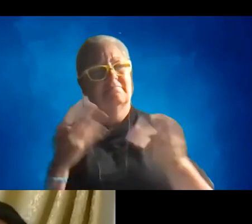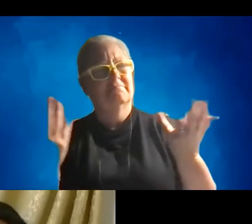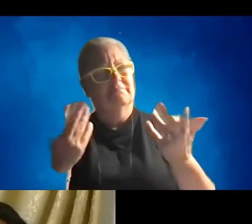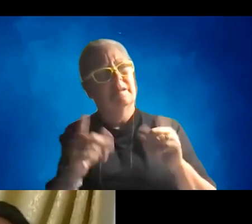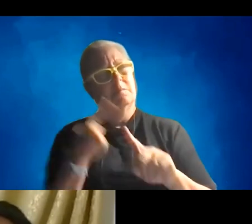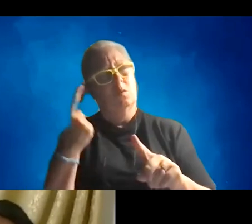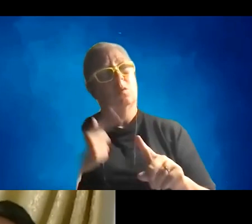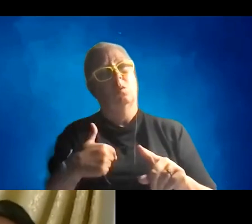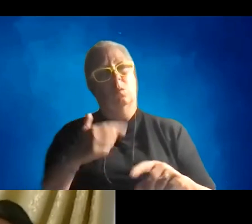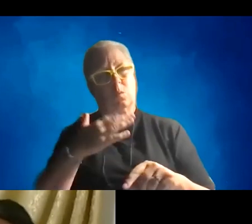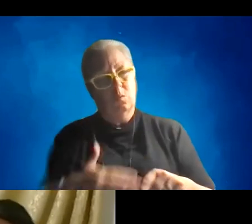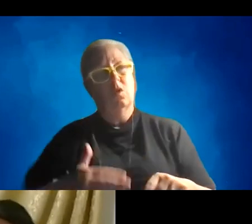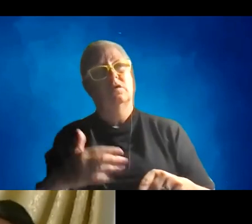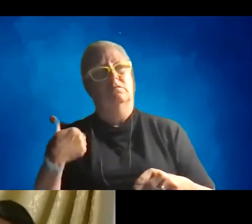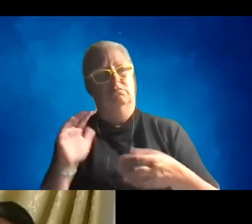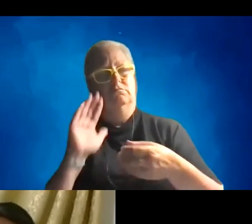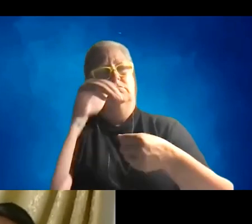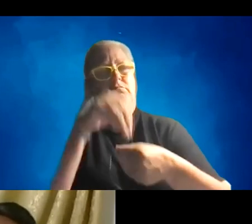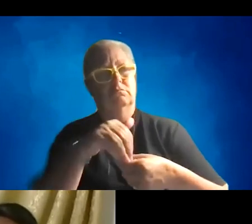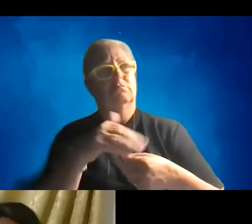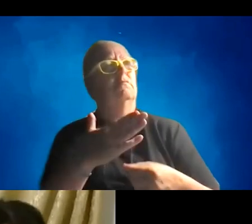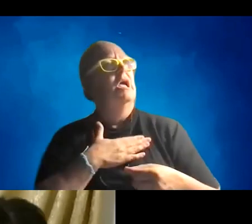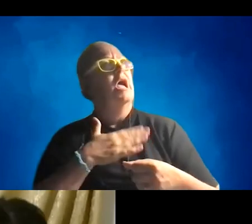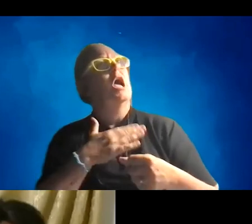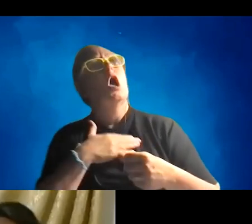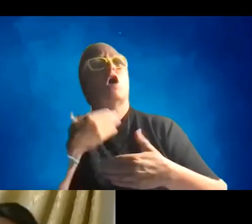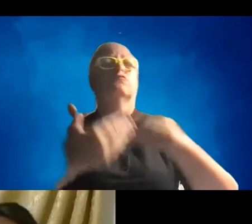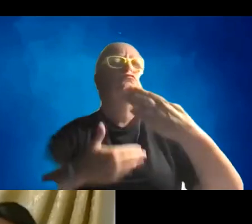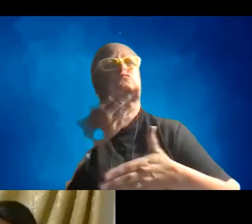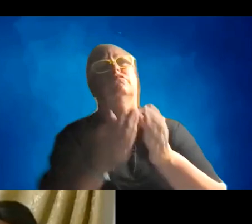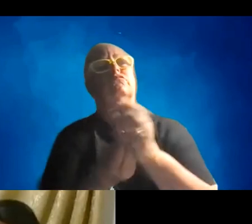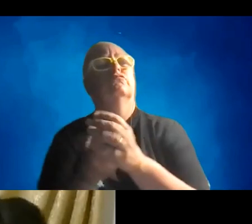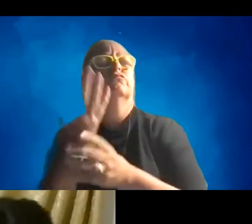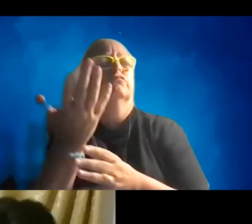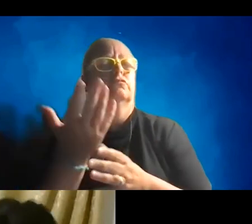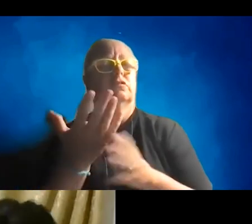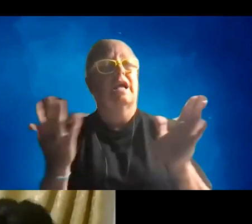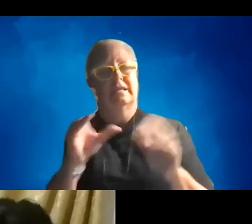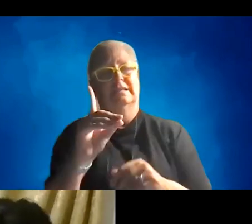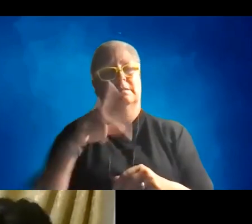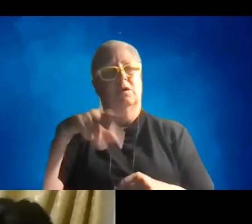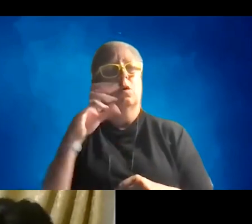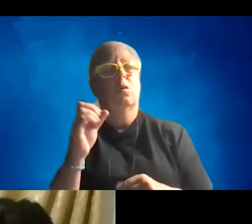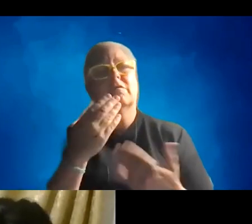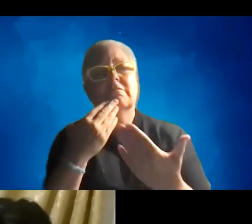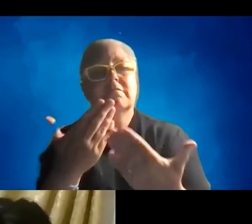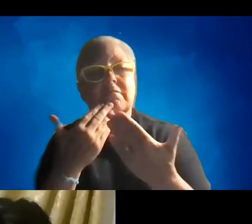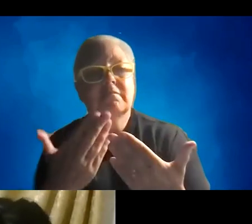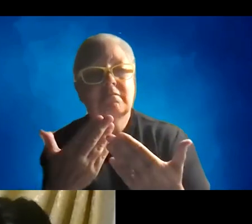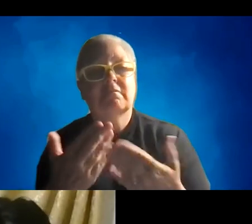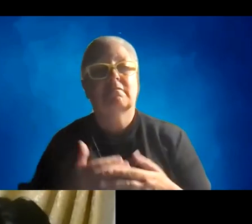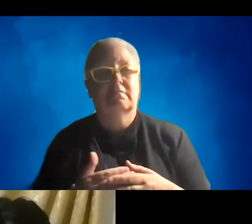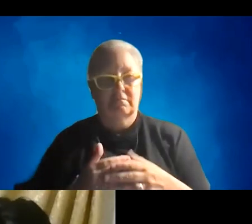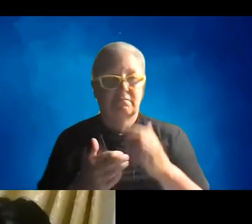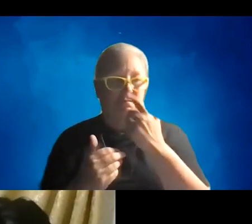that we are included in development as a whole, as DPOs. Thank you so much. Thank you. And that's a good trailer